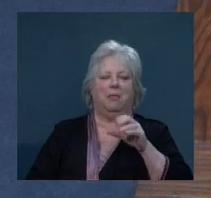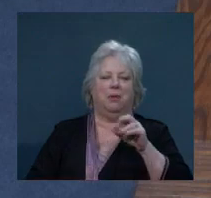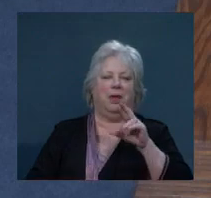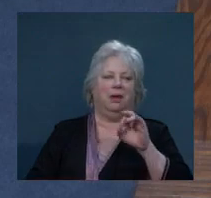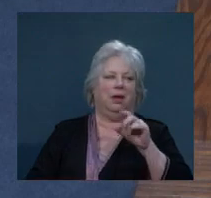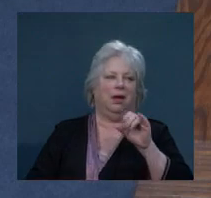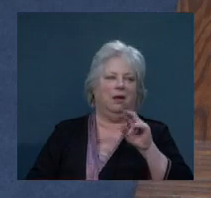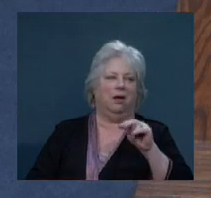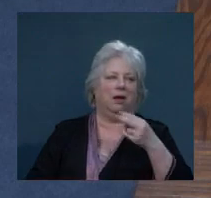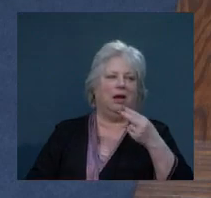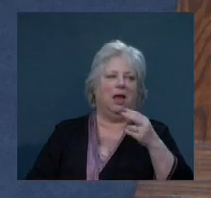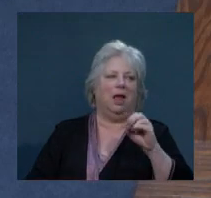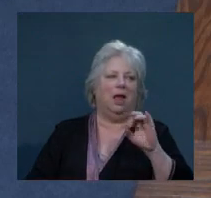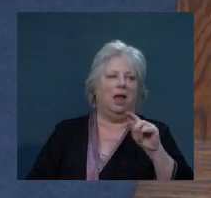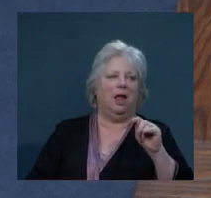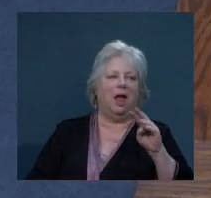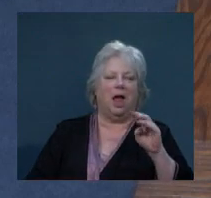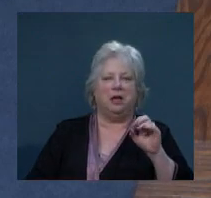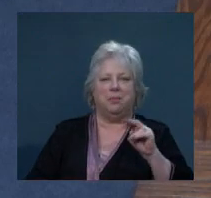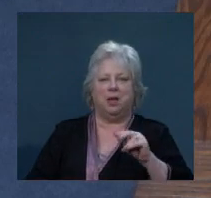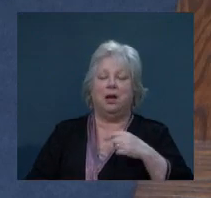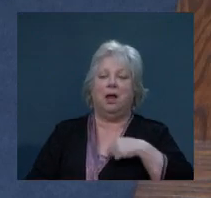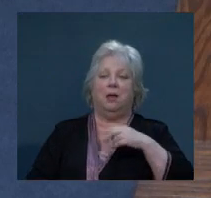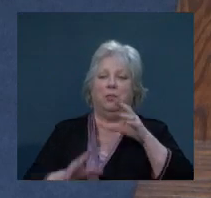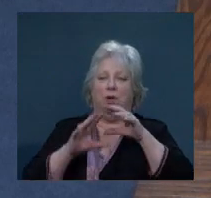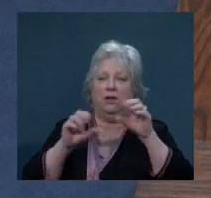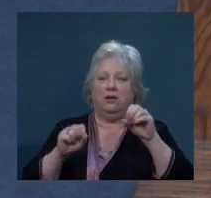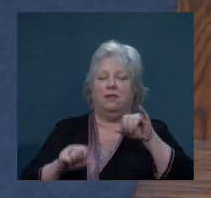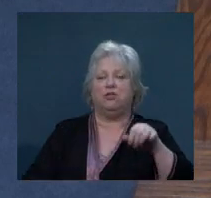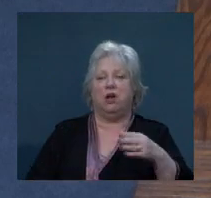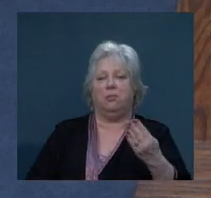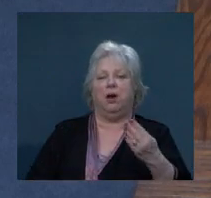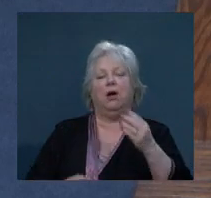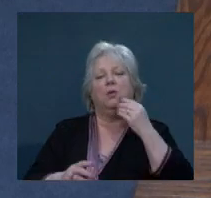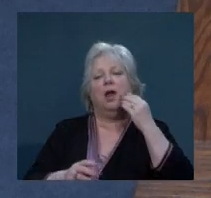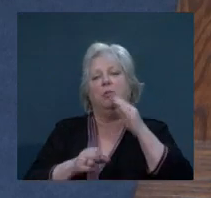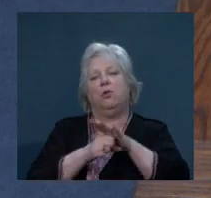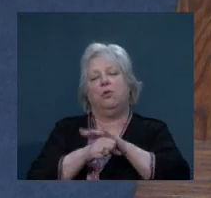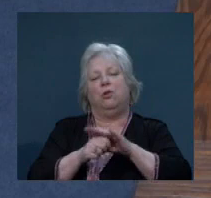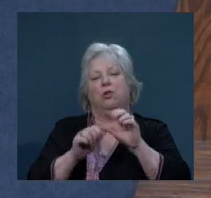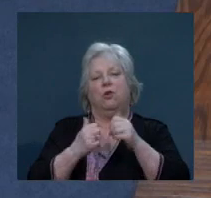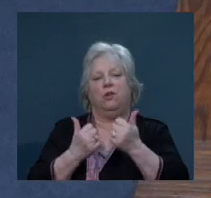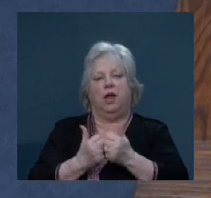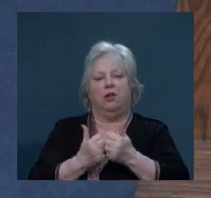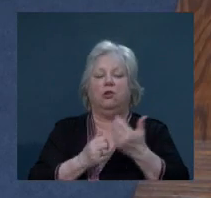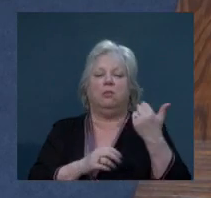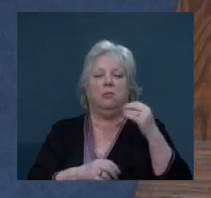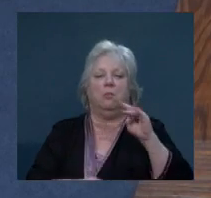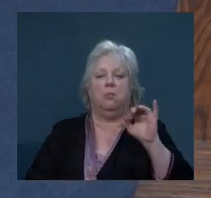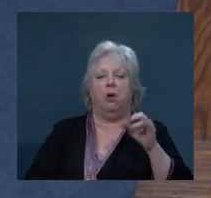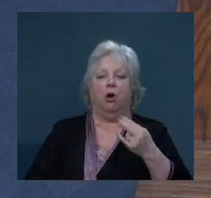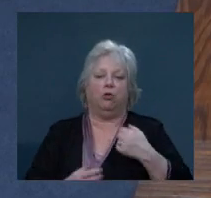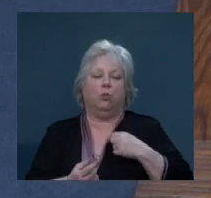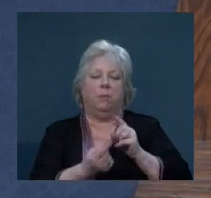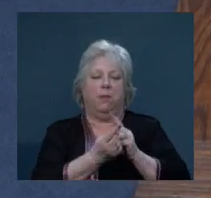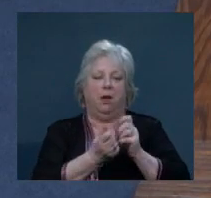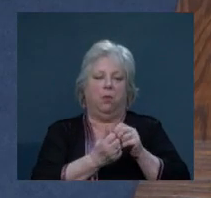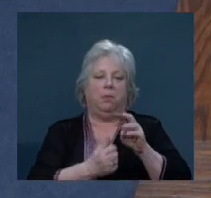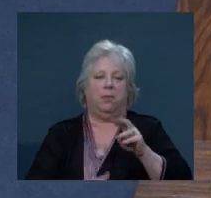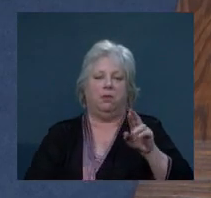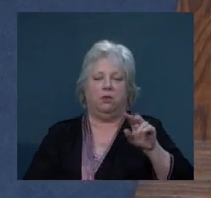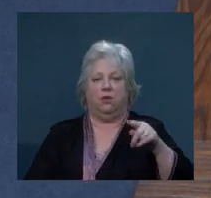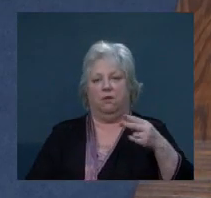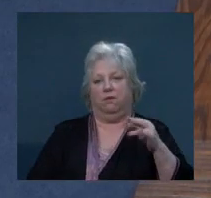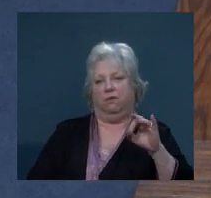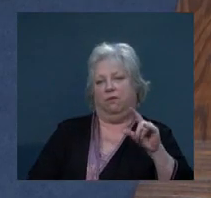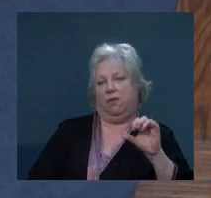Carolyn Heitman. I'm president for the John Barrow Neighborhood Association. We did meet with Mr. Phillips at our March meeting. He gave us his